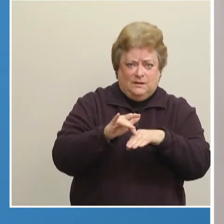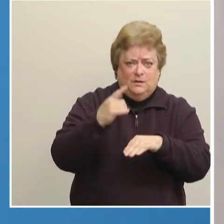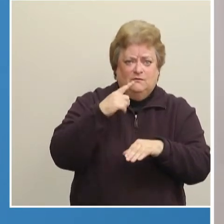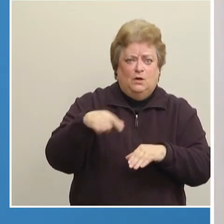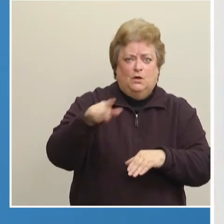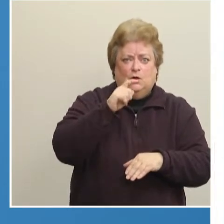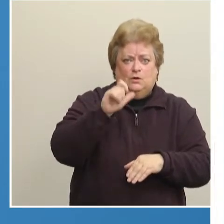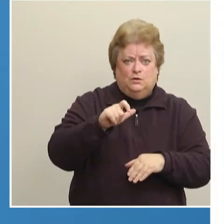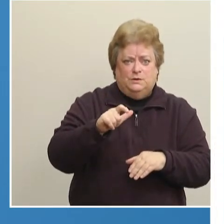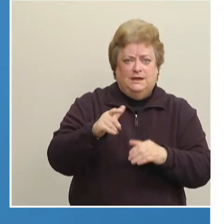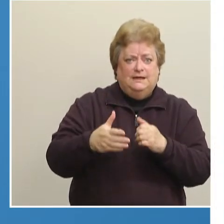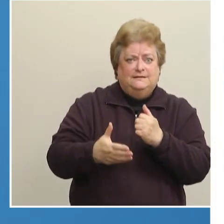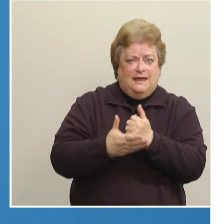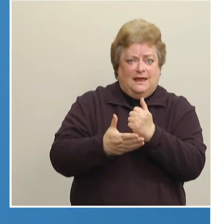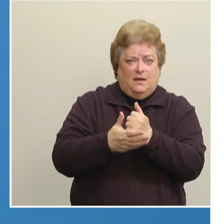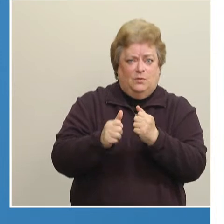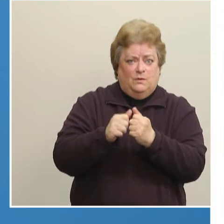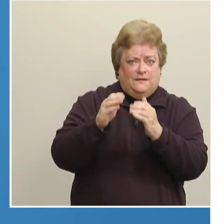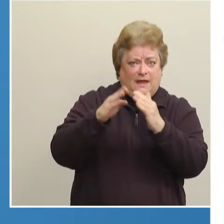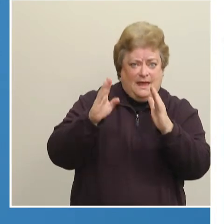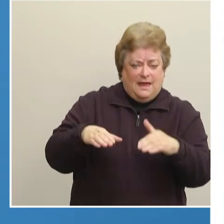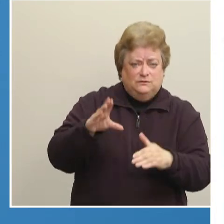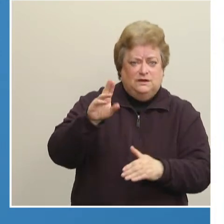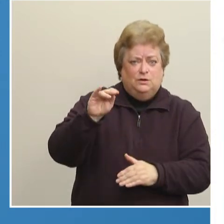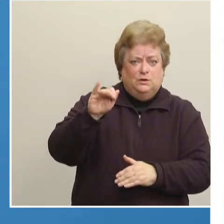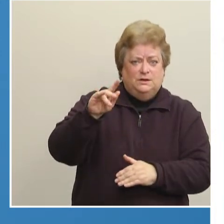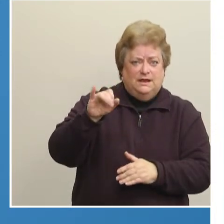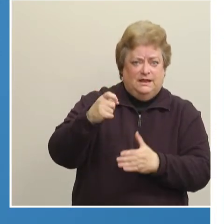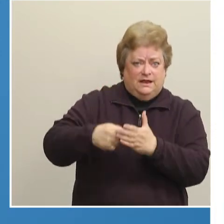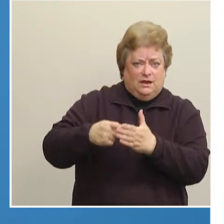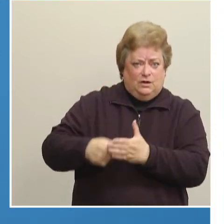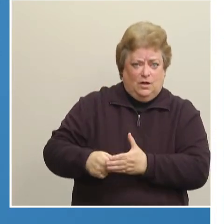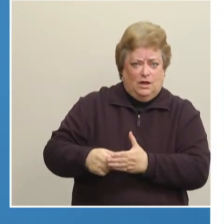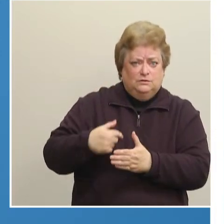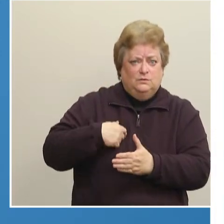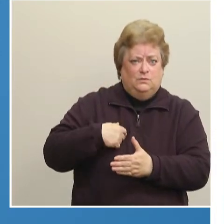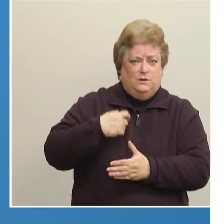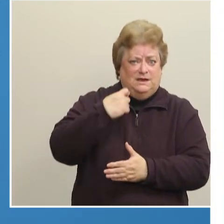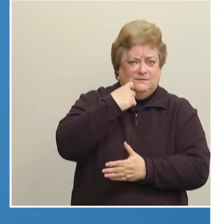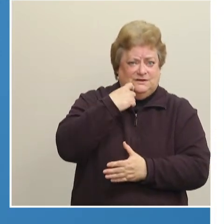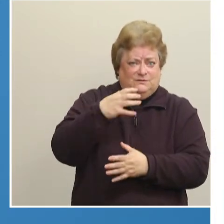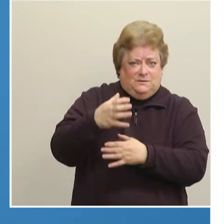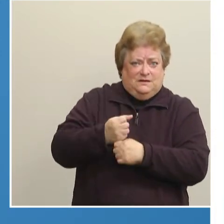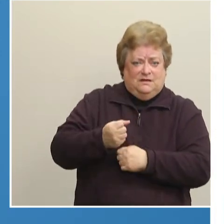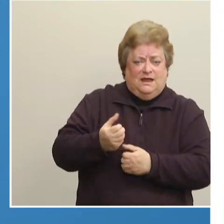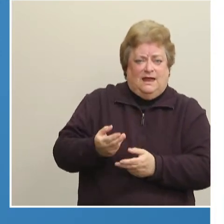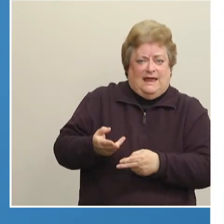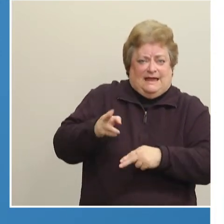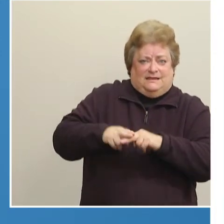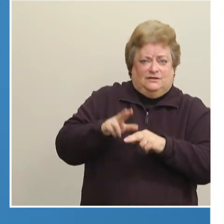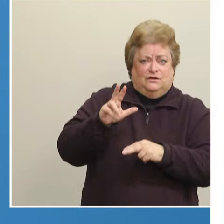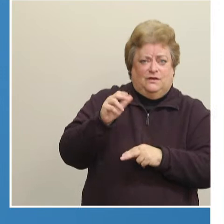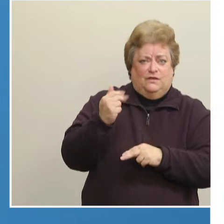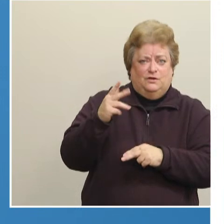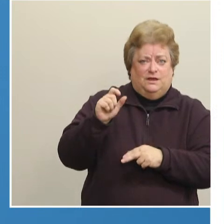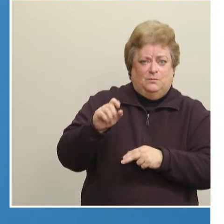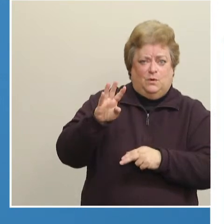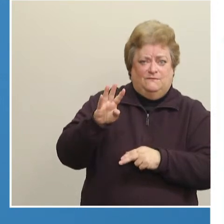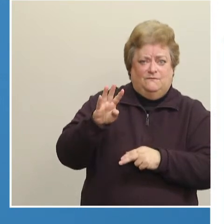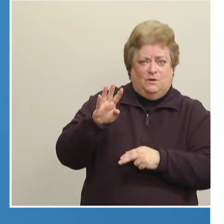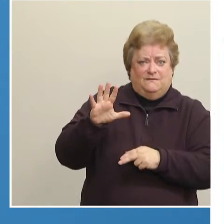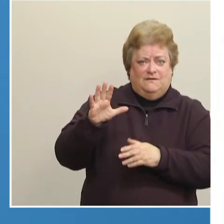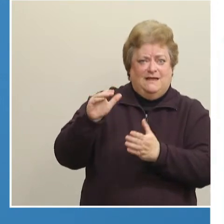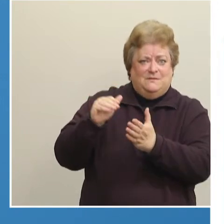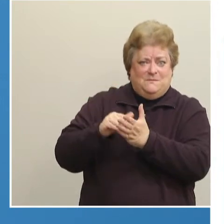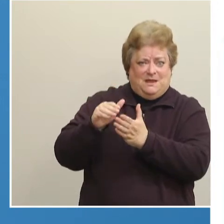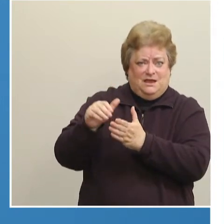housing and utility assistance. Lincoln recently received an additional $13.4 million in federal funds to help individuals